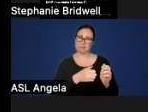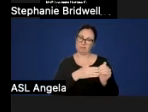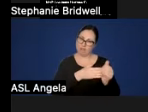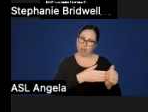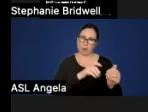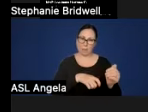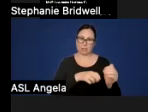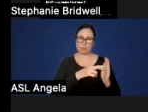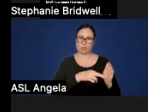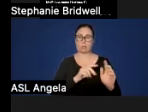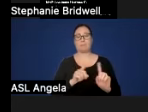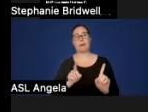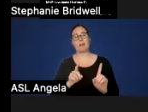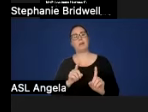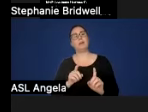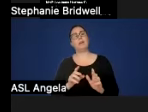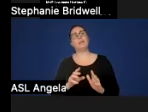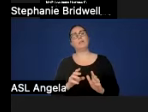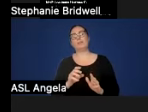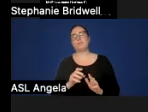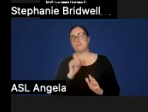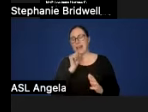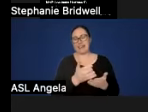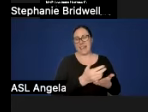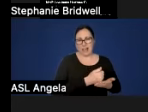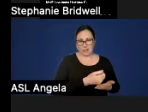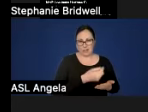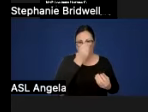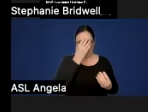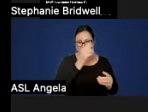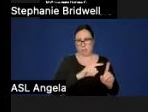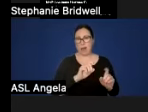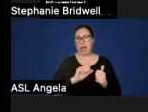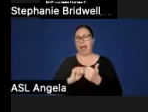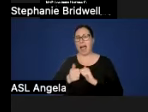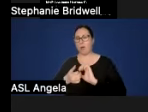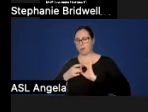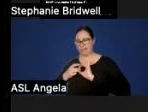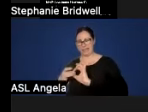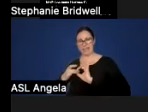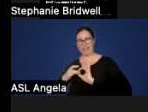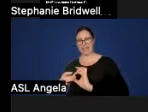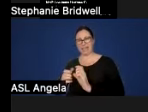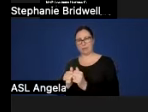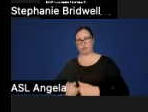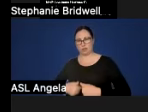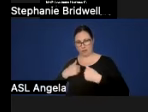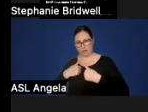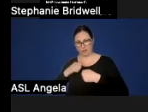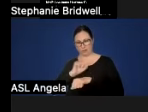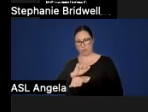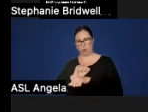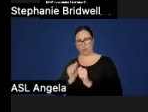way. But as far as like how we're working with survivors and how we're moving through